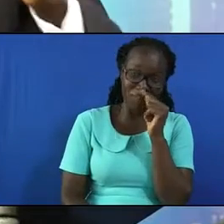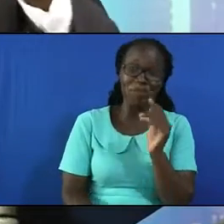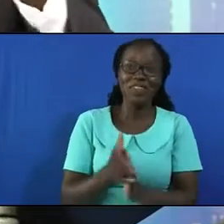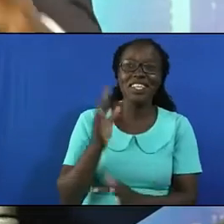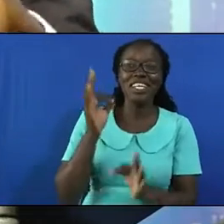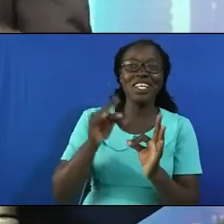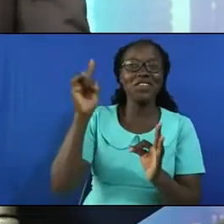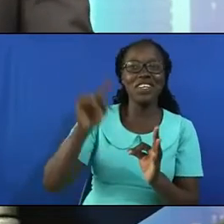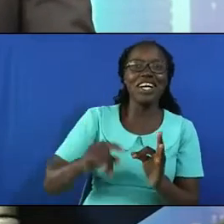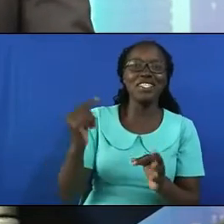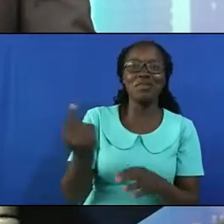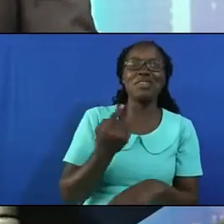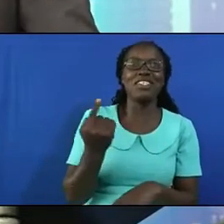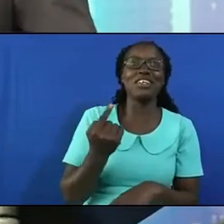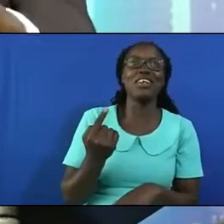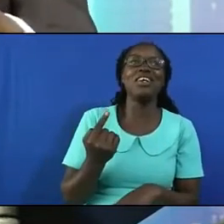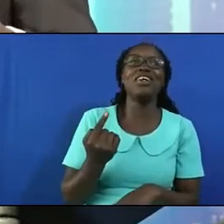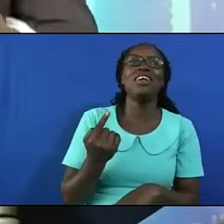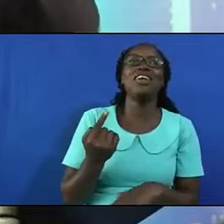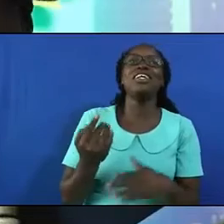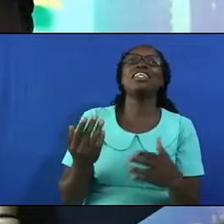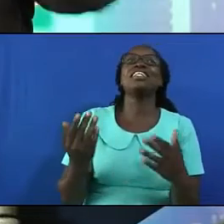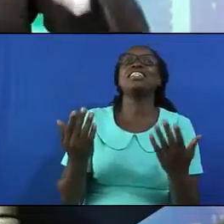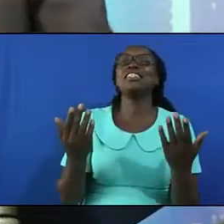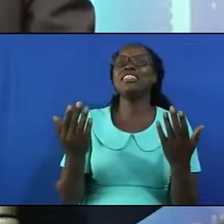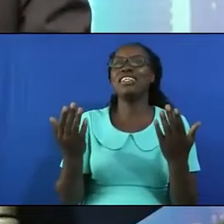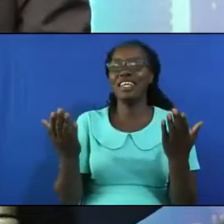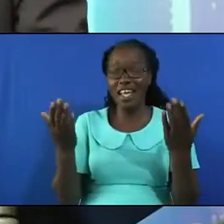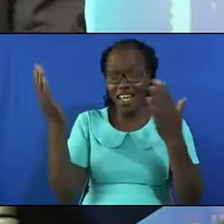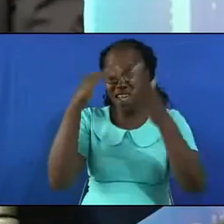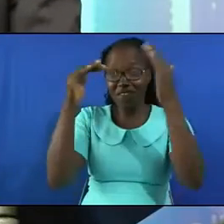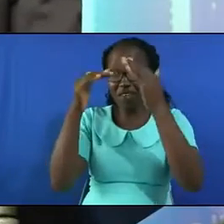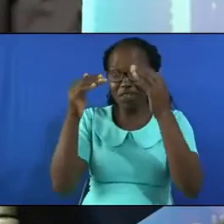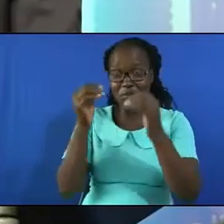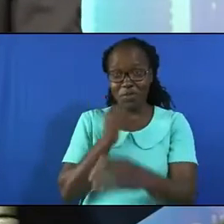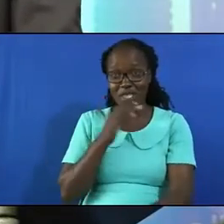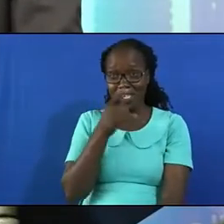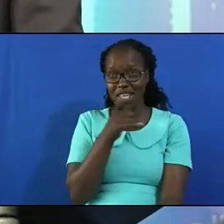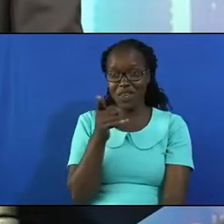If you can't be single, eternity will scare you.